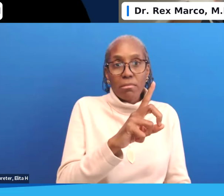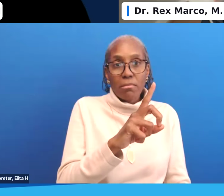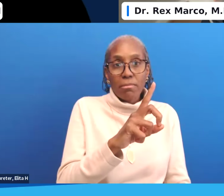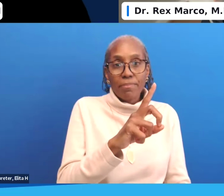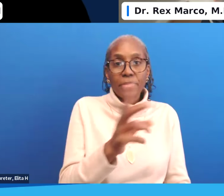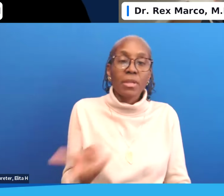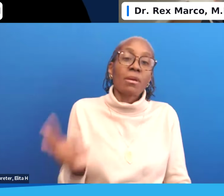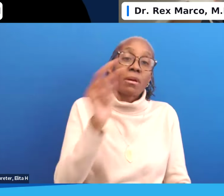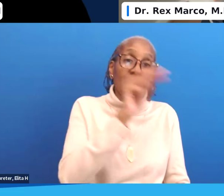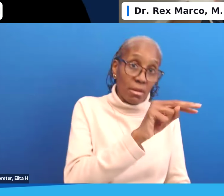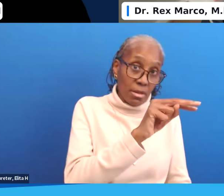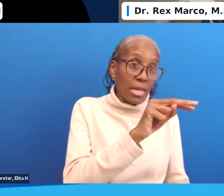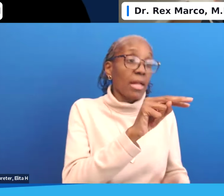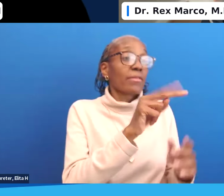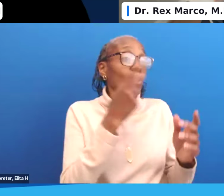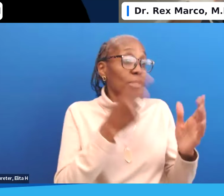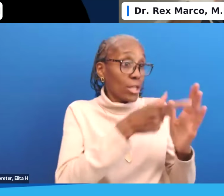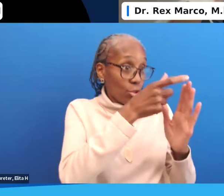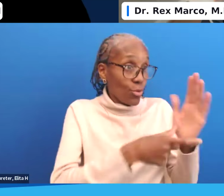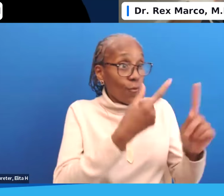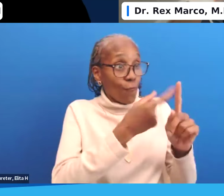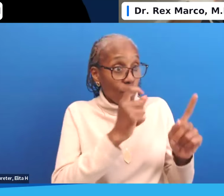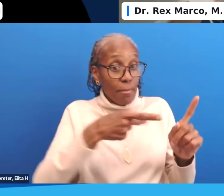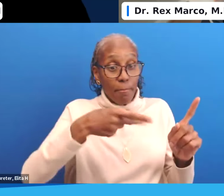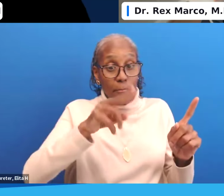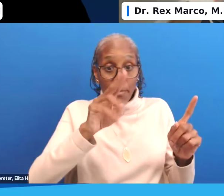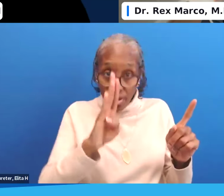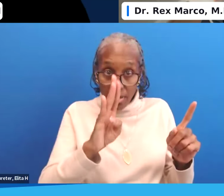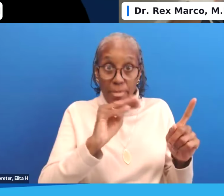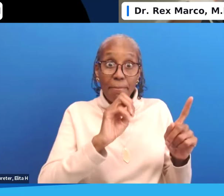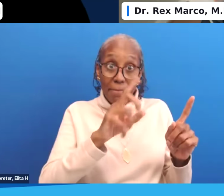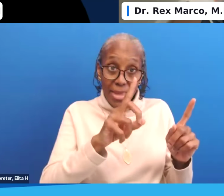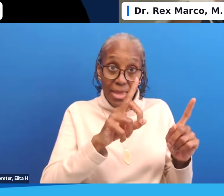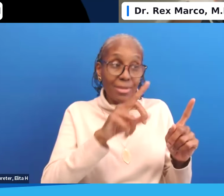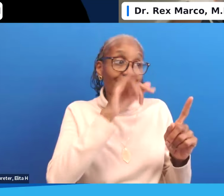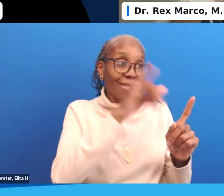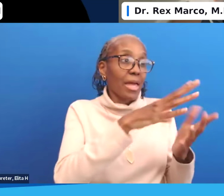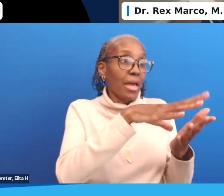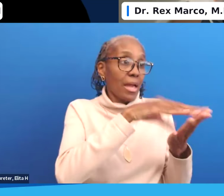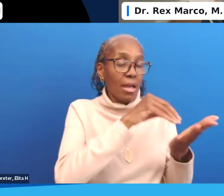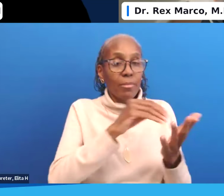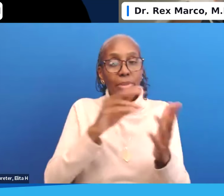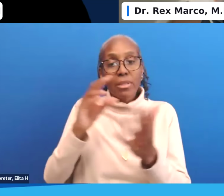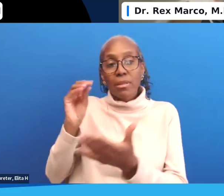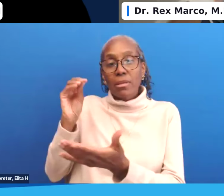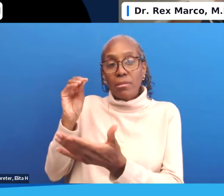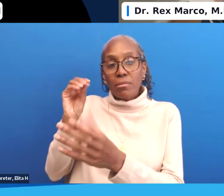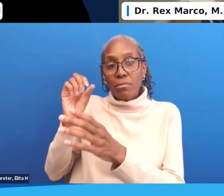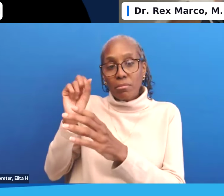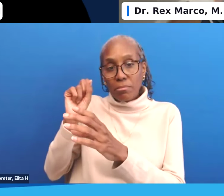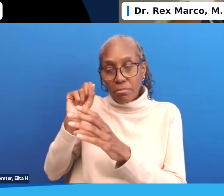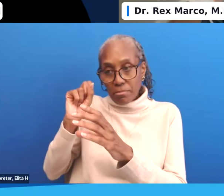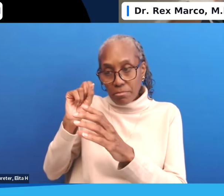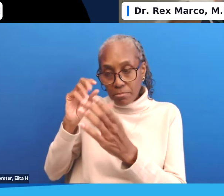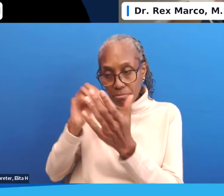And then Yeah, when you do get an article from PubMed, you can copy it and paste it in your